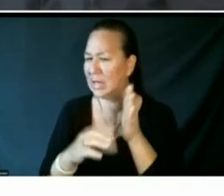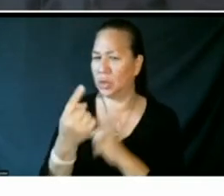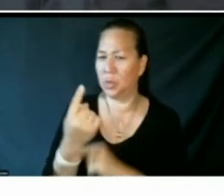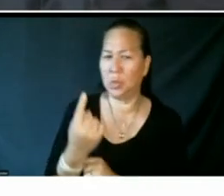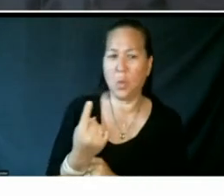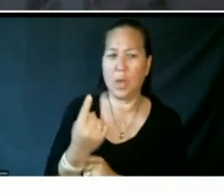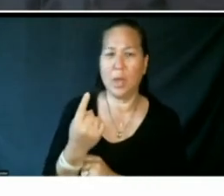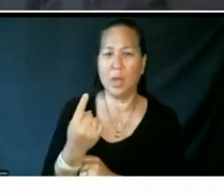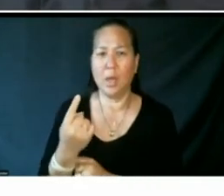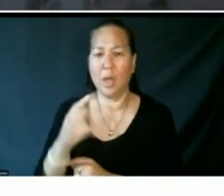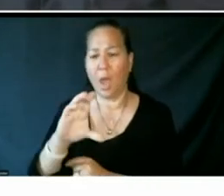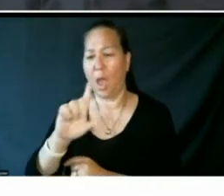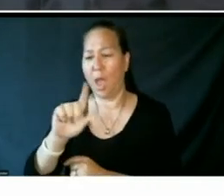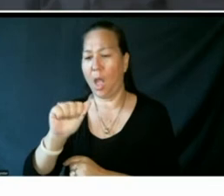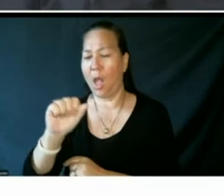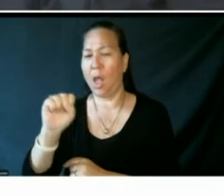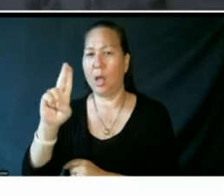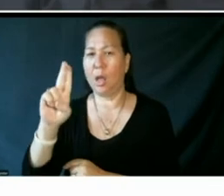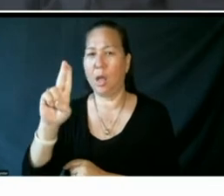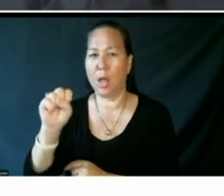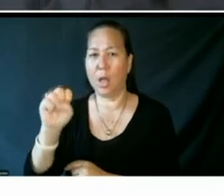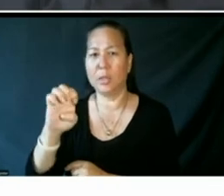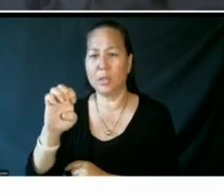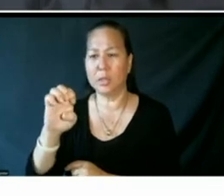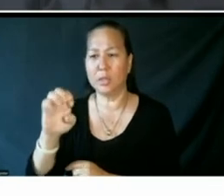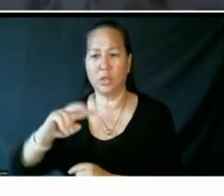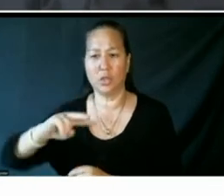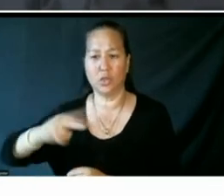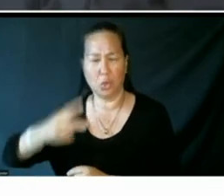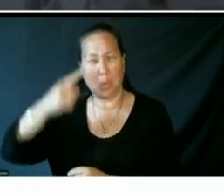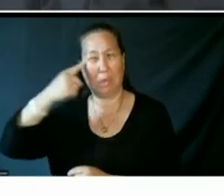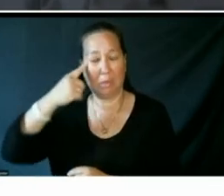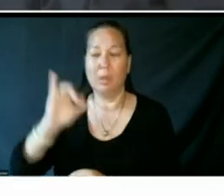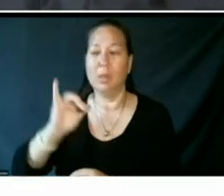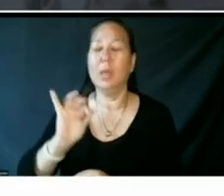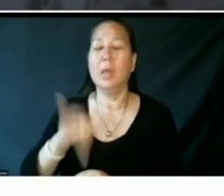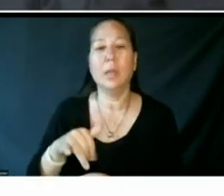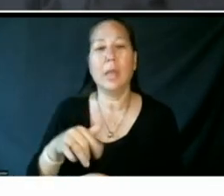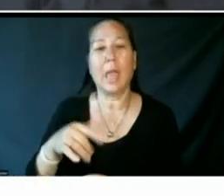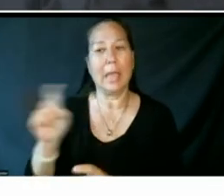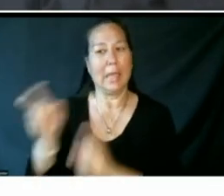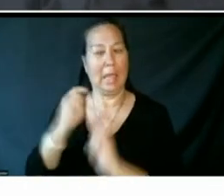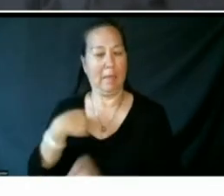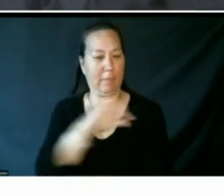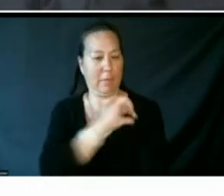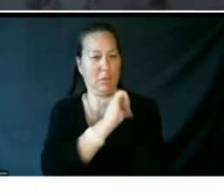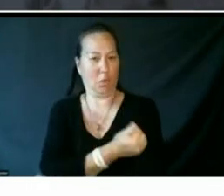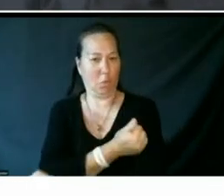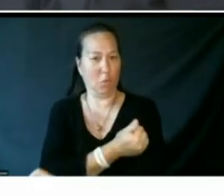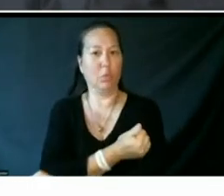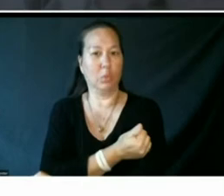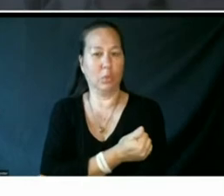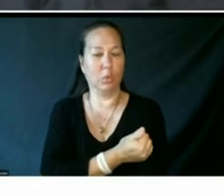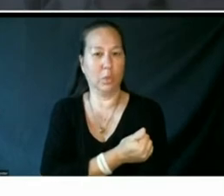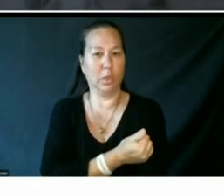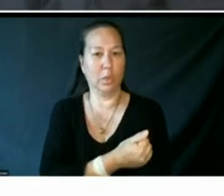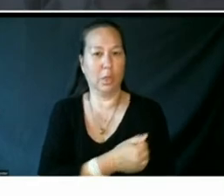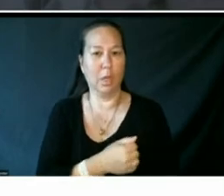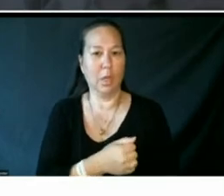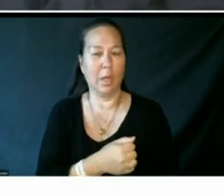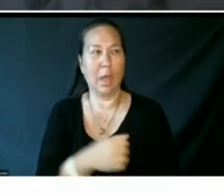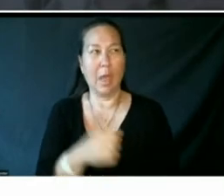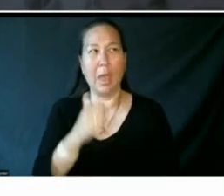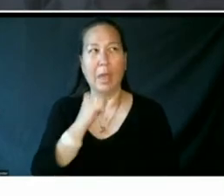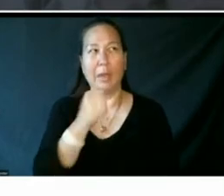and said that, in his opinion, that gave us the authority. If there was, I don't recall him saying sufficient evidence,